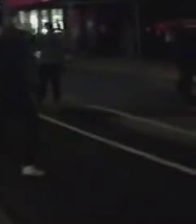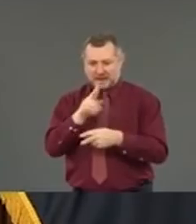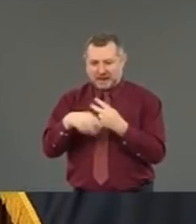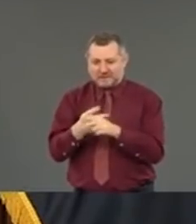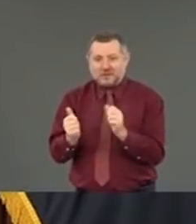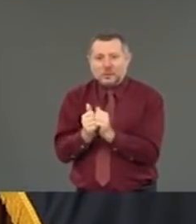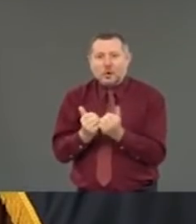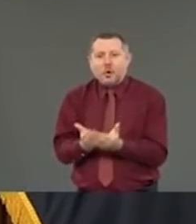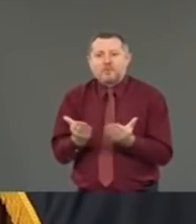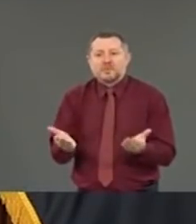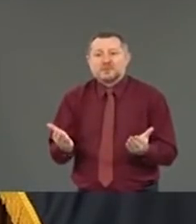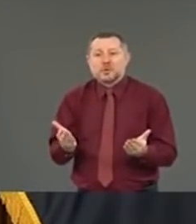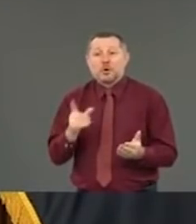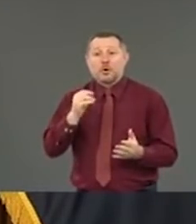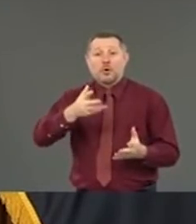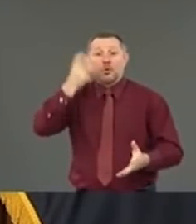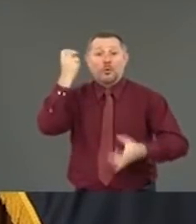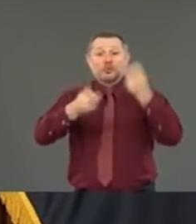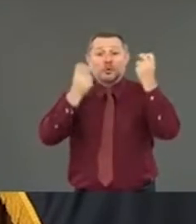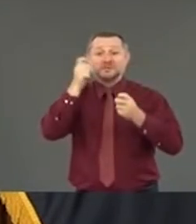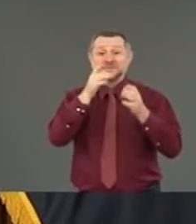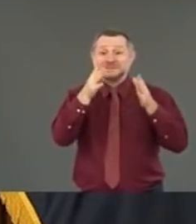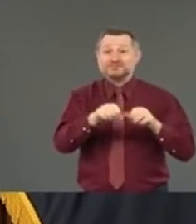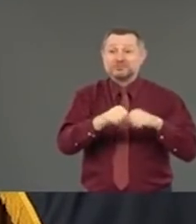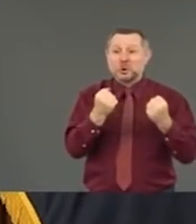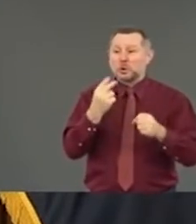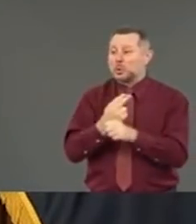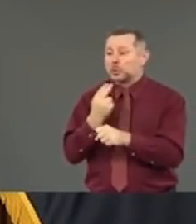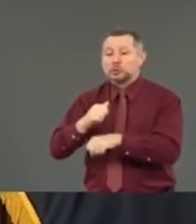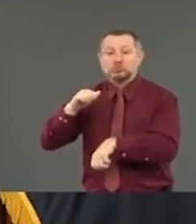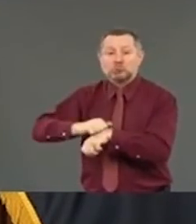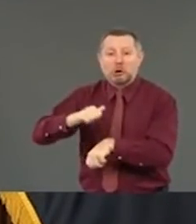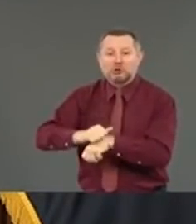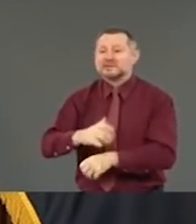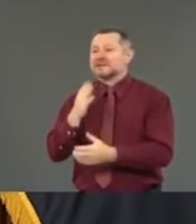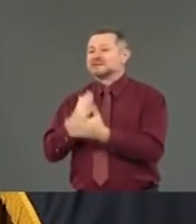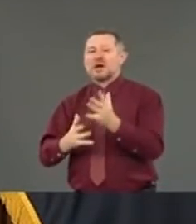are using rocks, breaking windows, stealing,